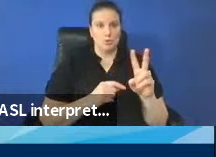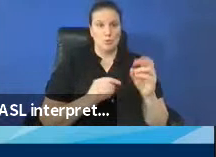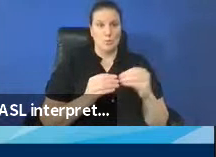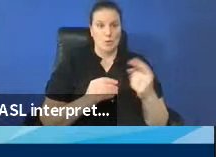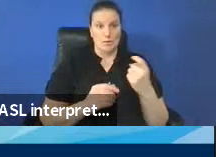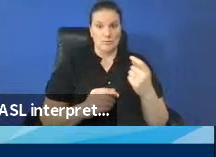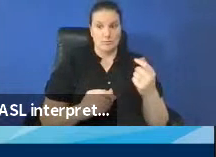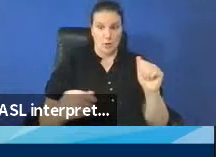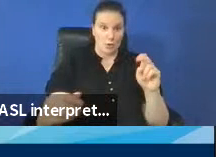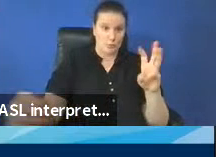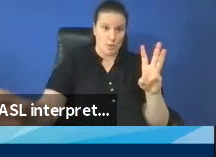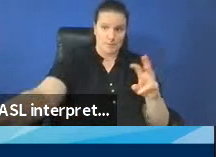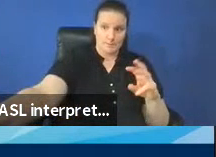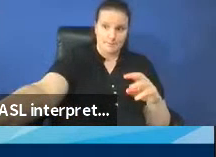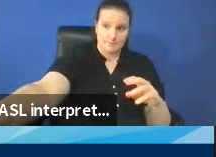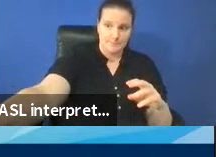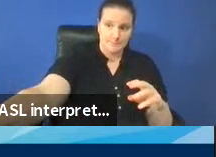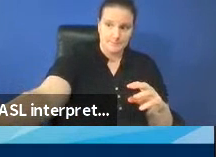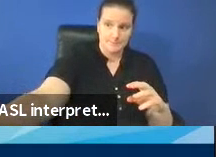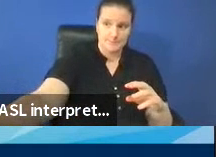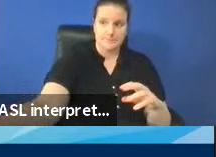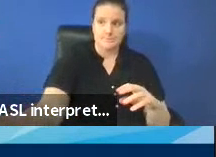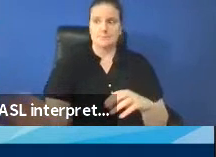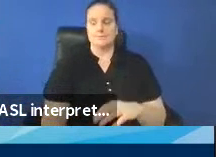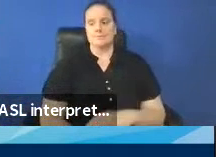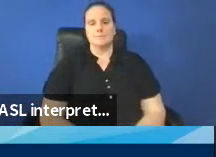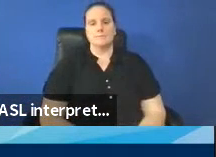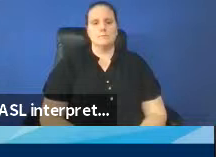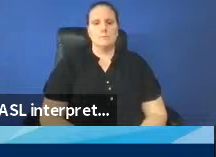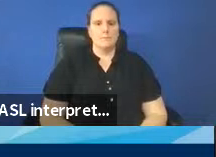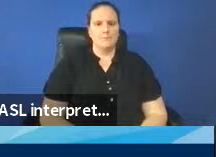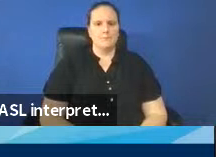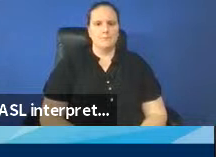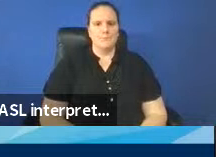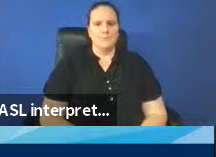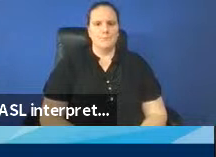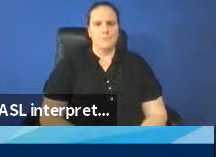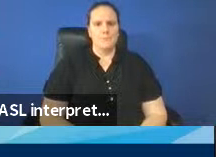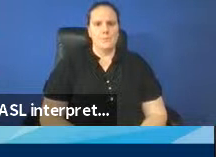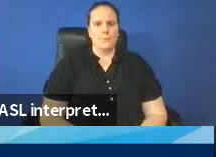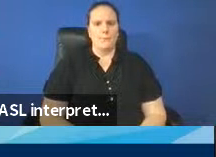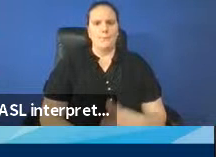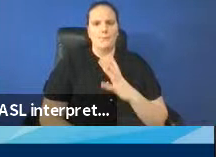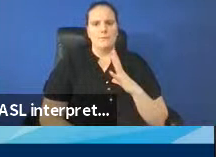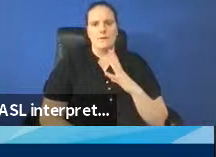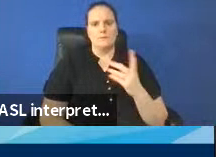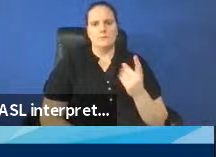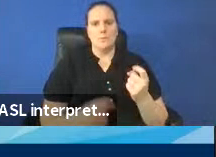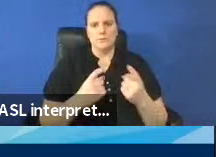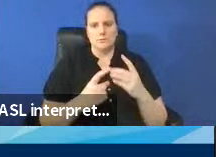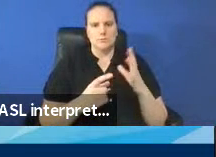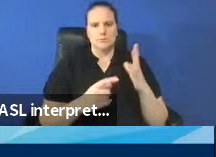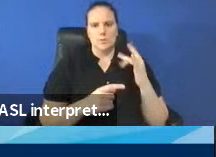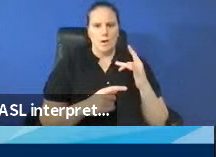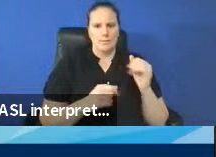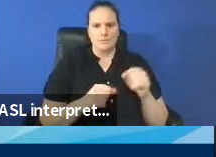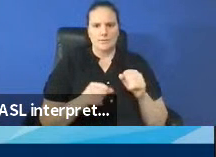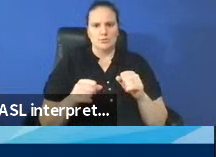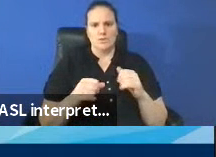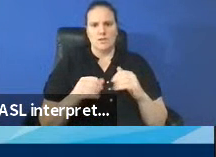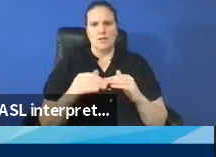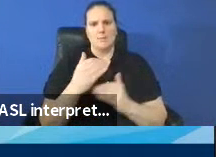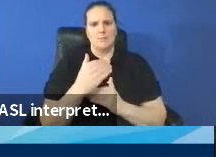So Andre, go ahead. Totally. Thank you so much. I just had a question about why we're potentially